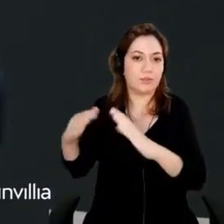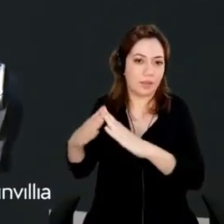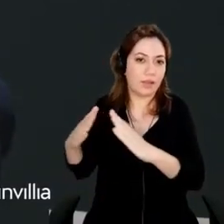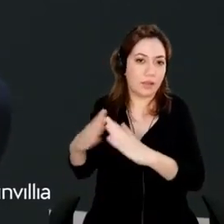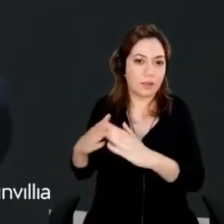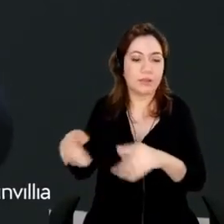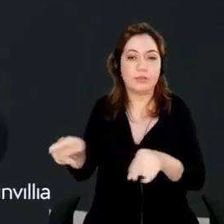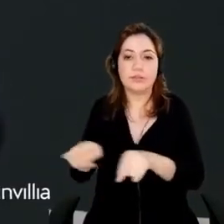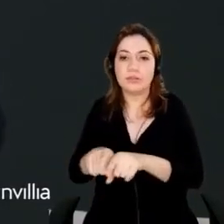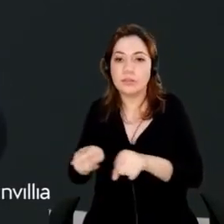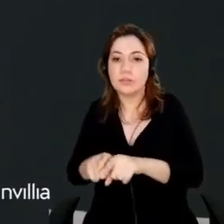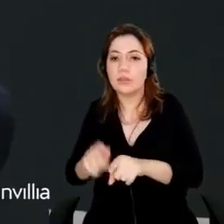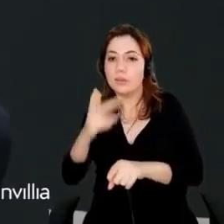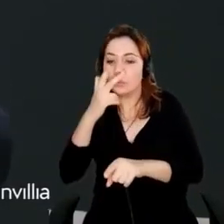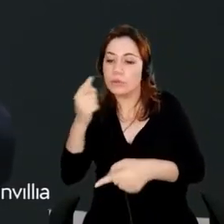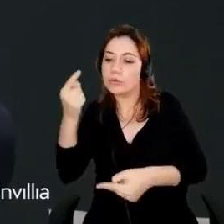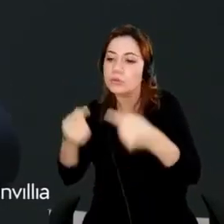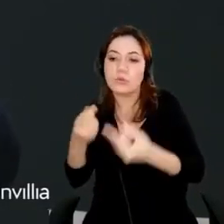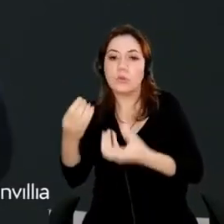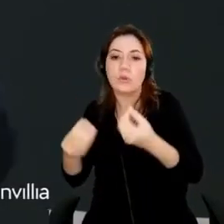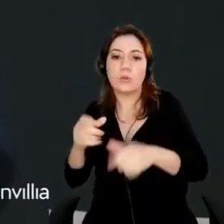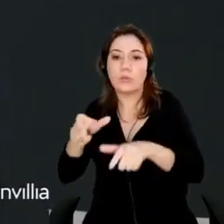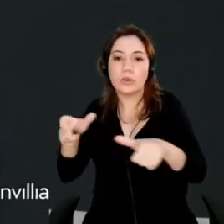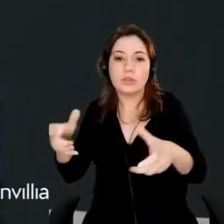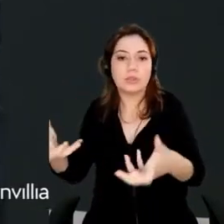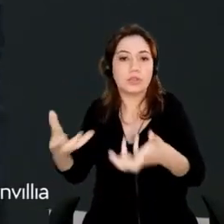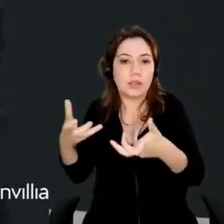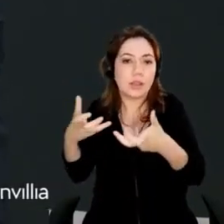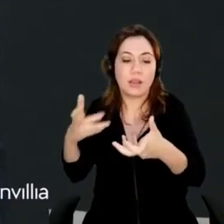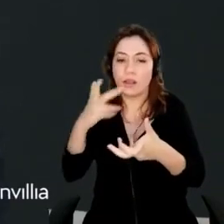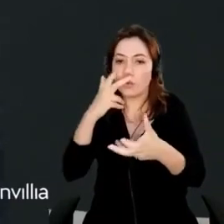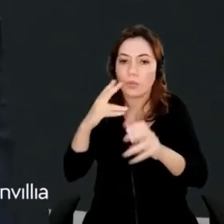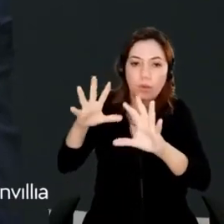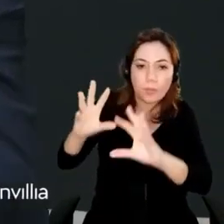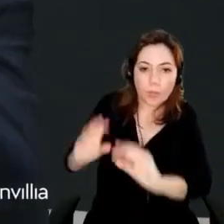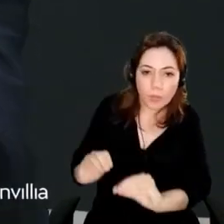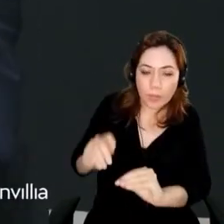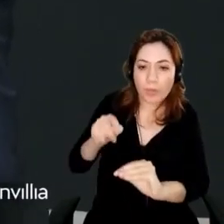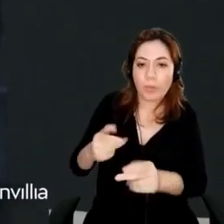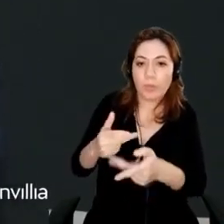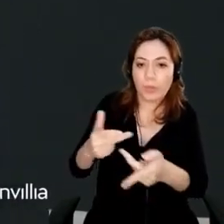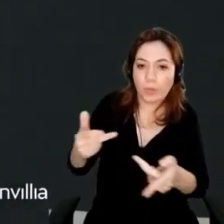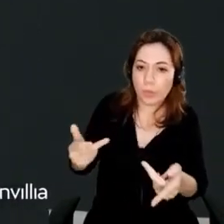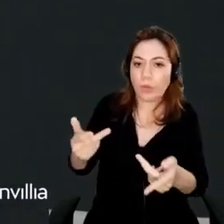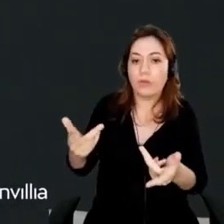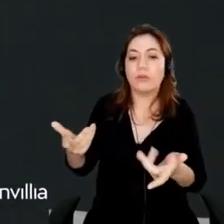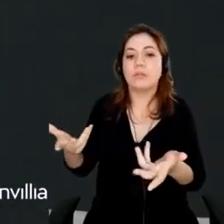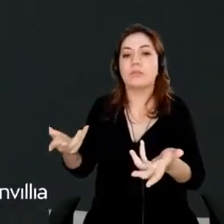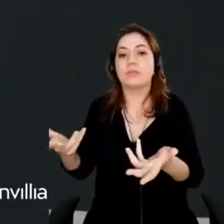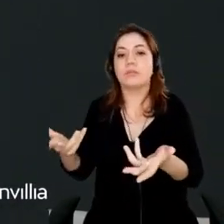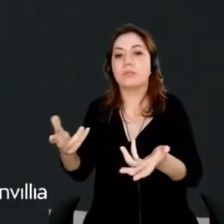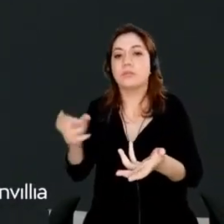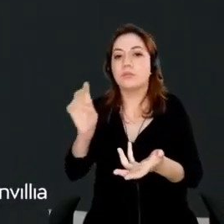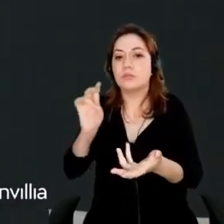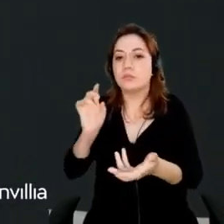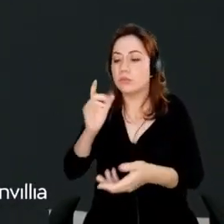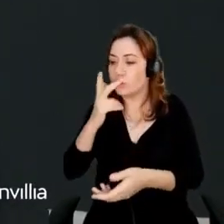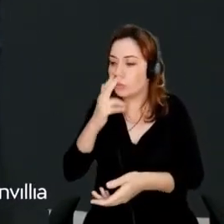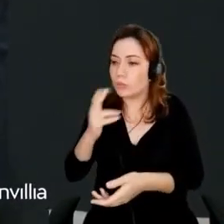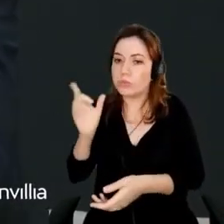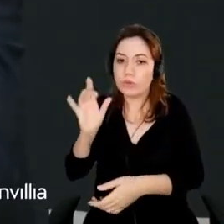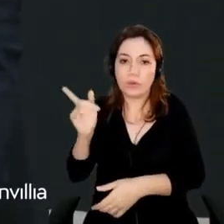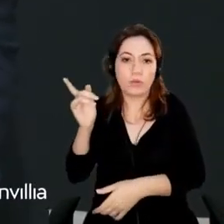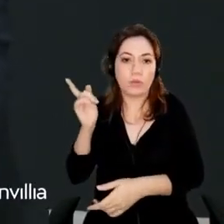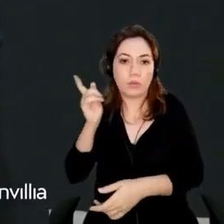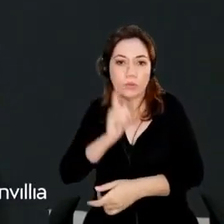to shut down some of like coal-fired power plants where they now need to like keep some of these up just to be able to like meet some of these requirements.